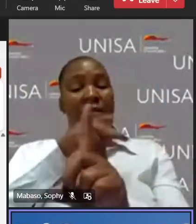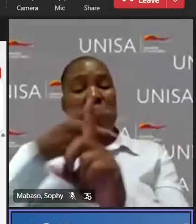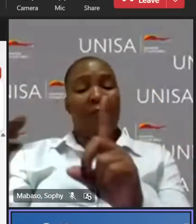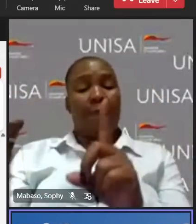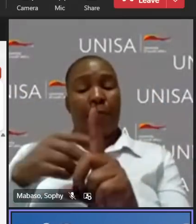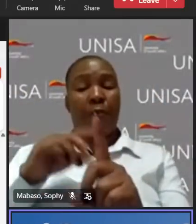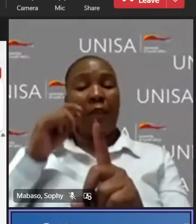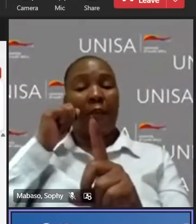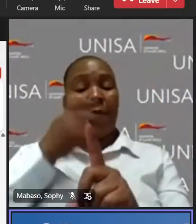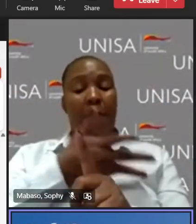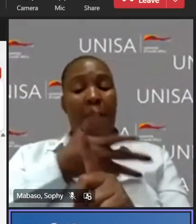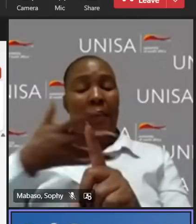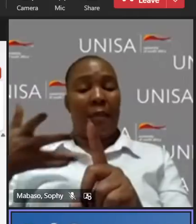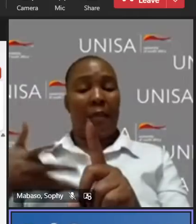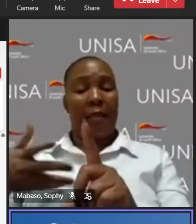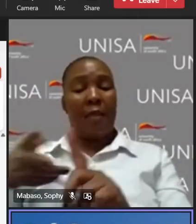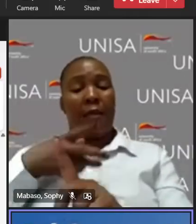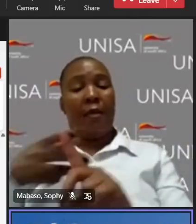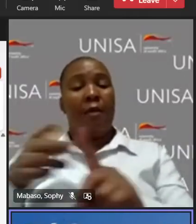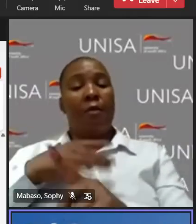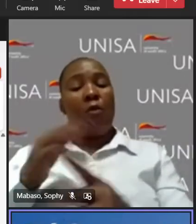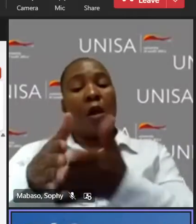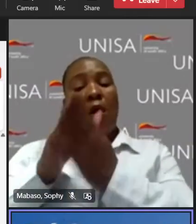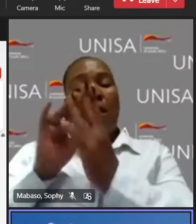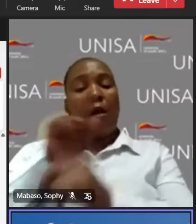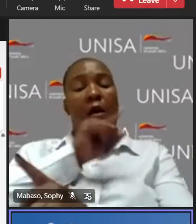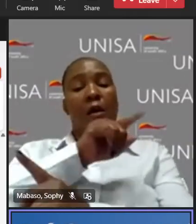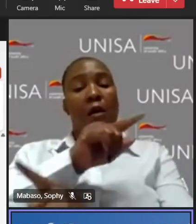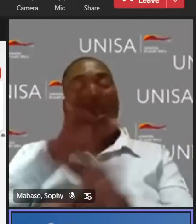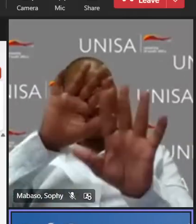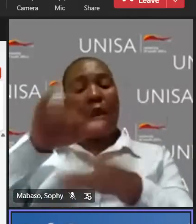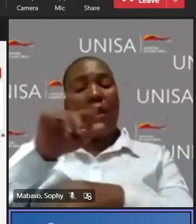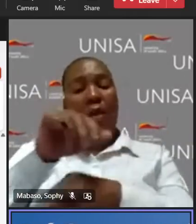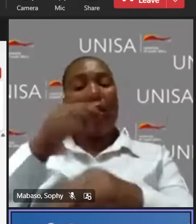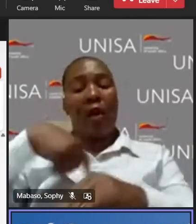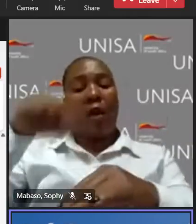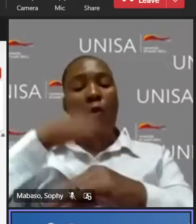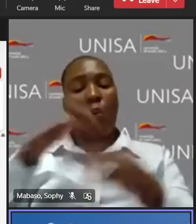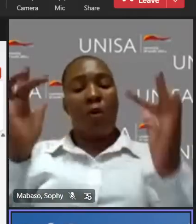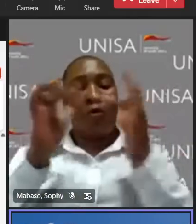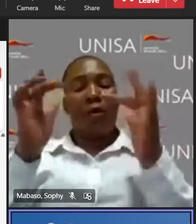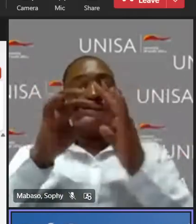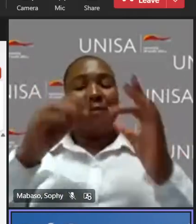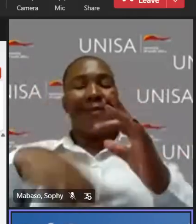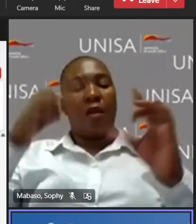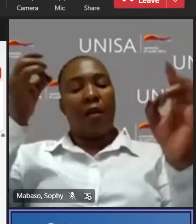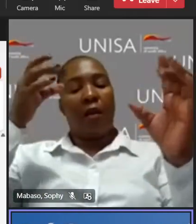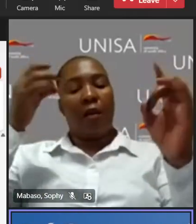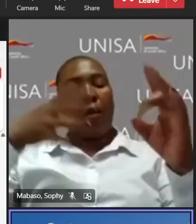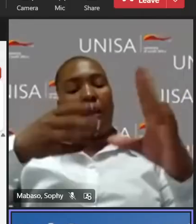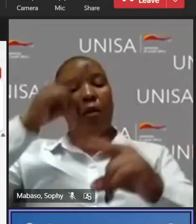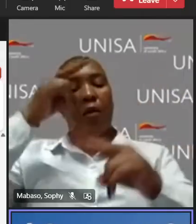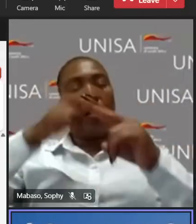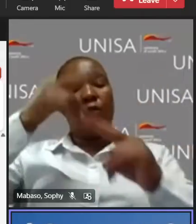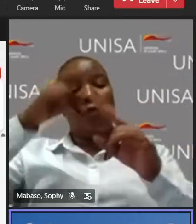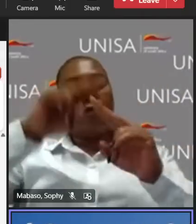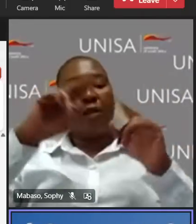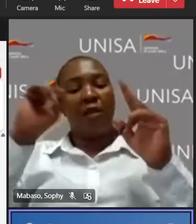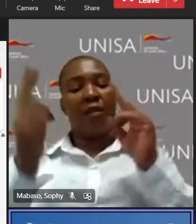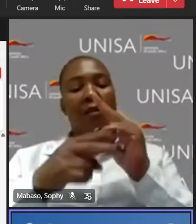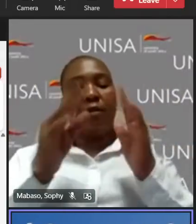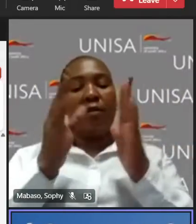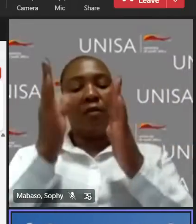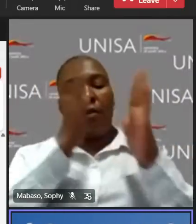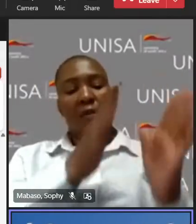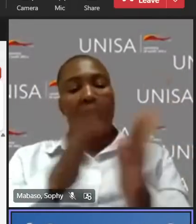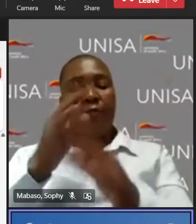GBV. And we want to ask you, we will leave our contact details at the end of the slideshow to contact us,